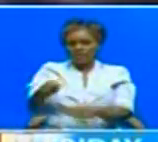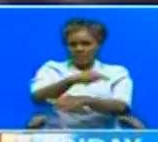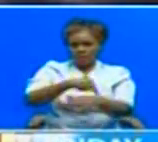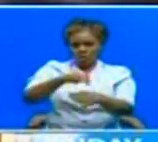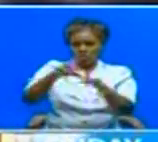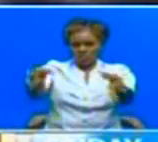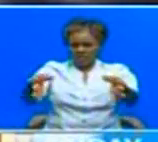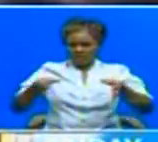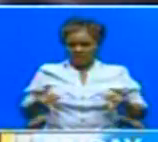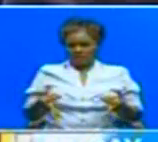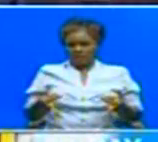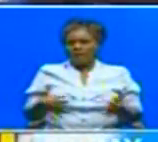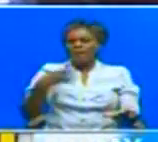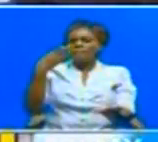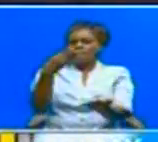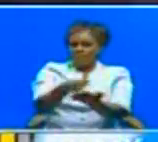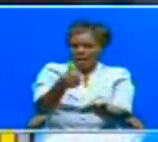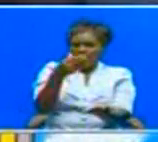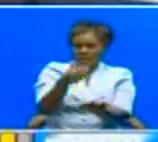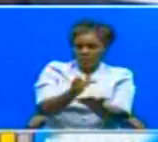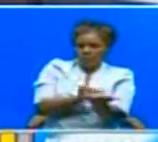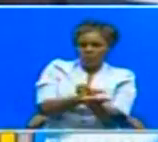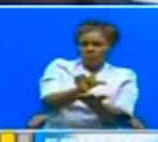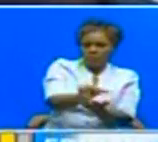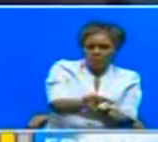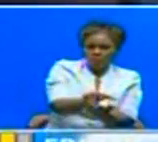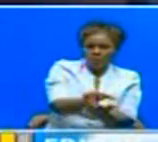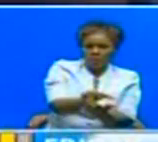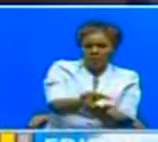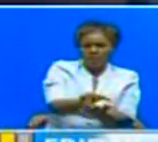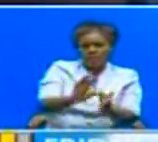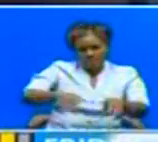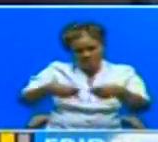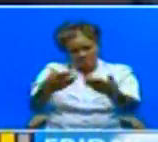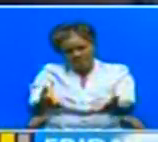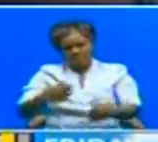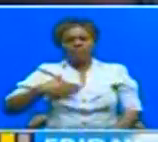Treasury that the money that has been allocated to counties, they should just release the money.